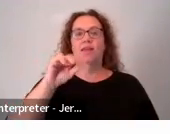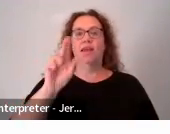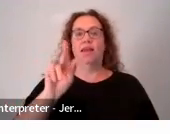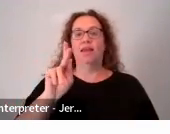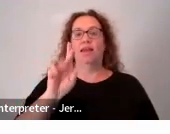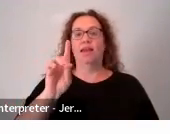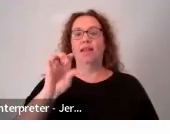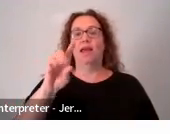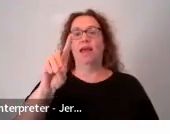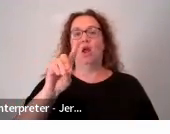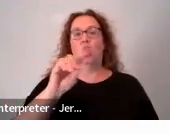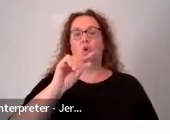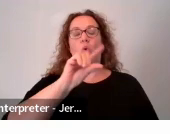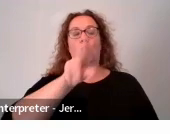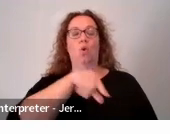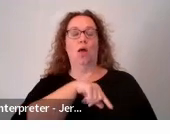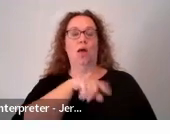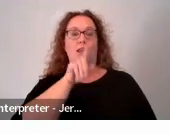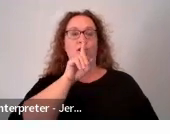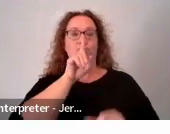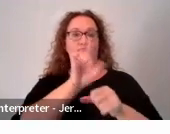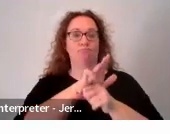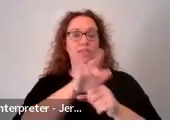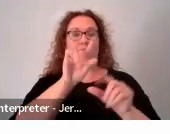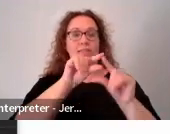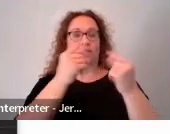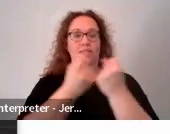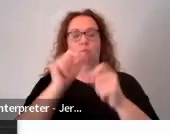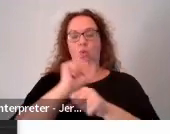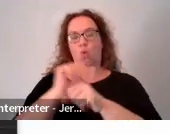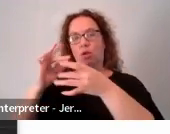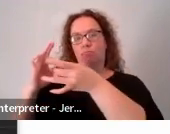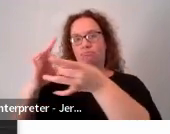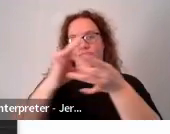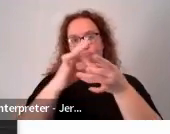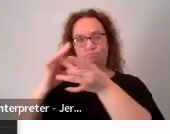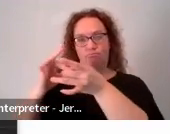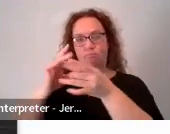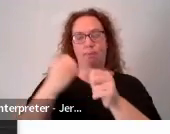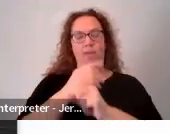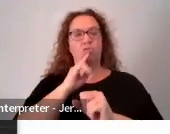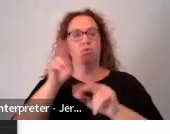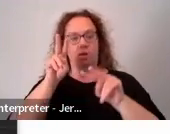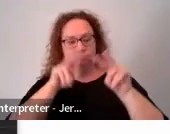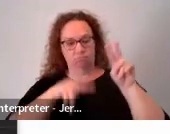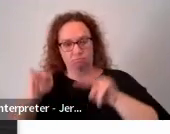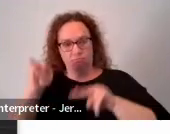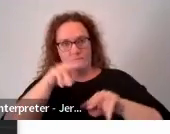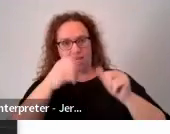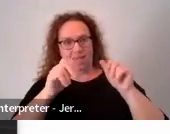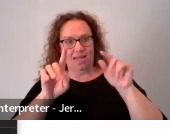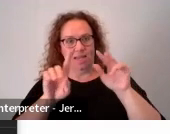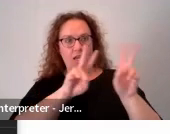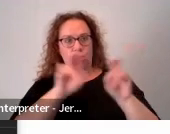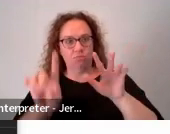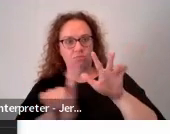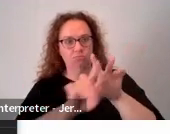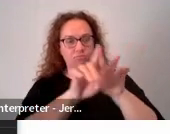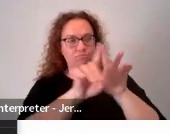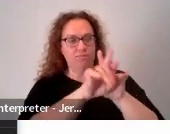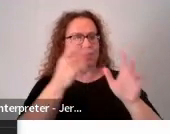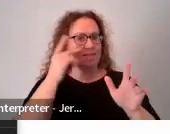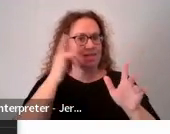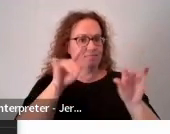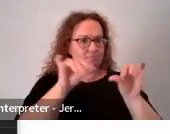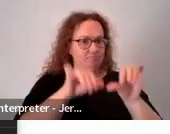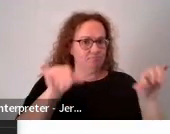team all work collectively to make sure that they are monitoring issues that come up and looking at trends.